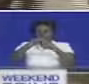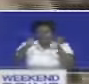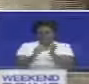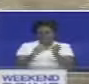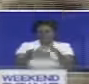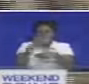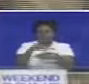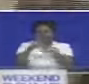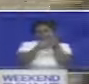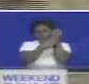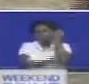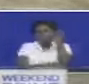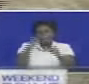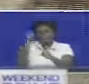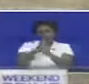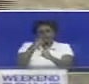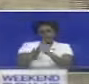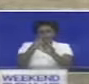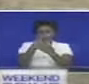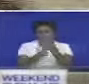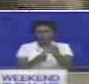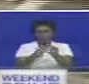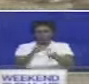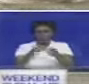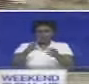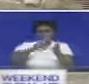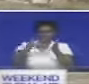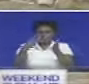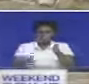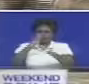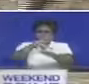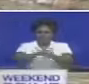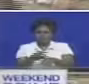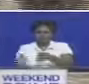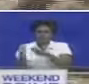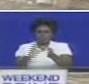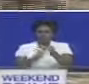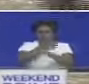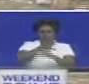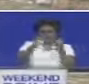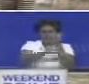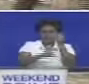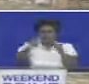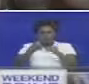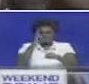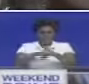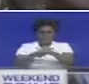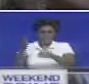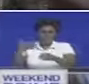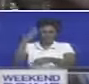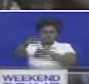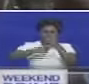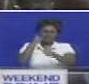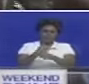stint of poor performances by the forces athletes who failed to get a slot in the world cross-country team for the first time last year.